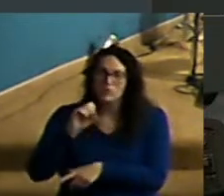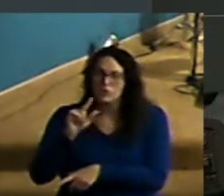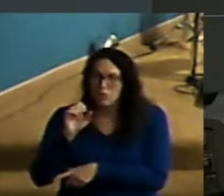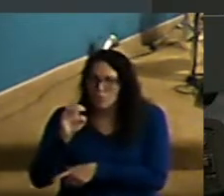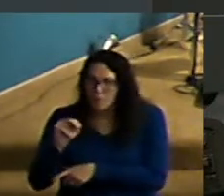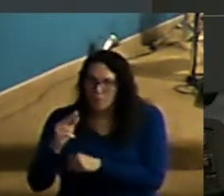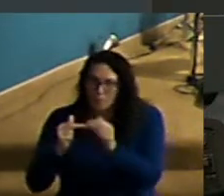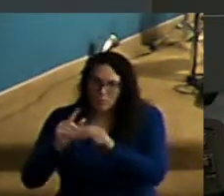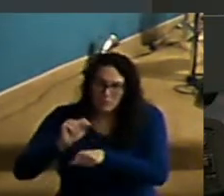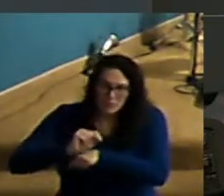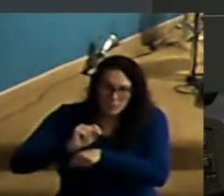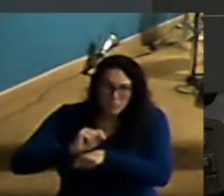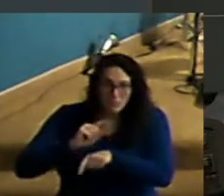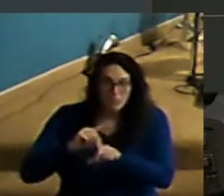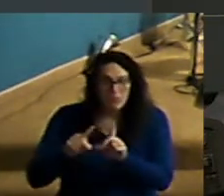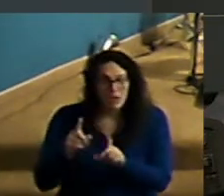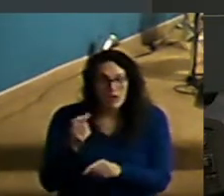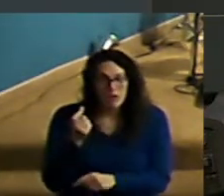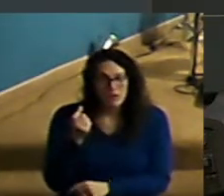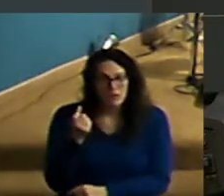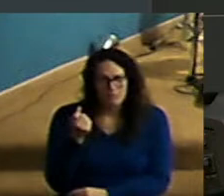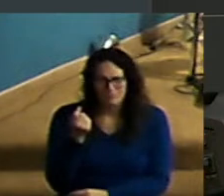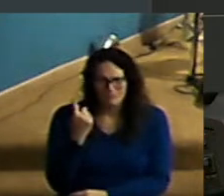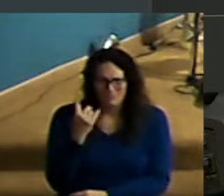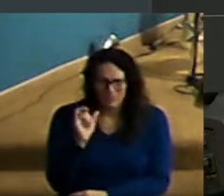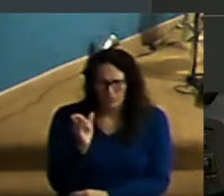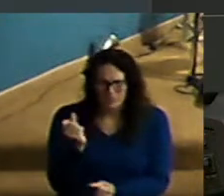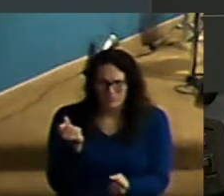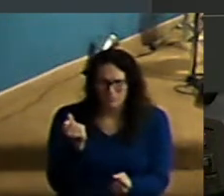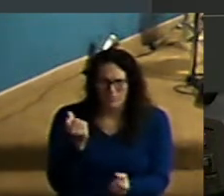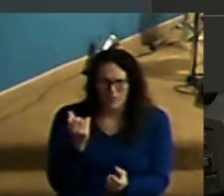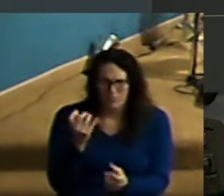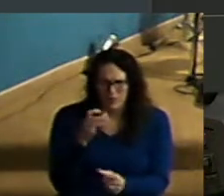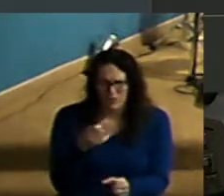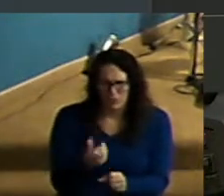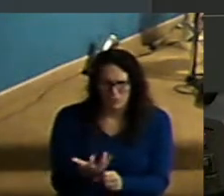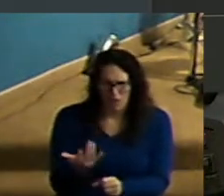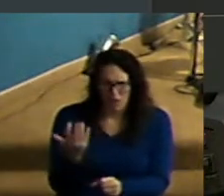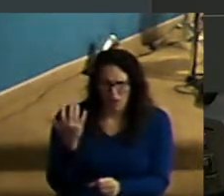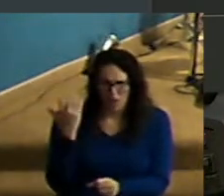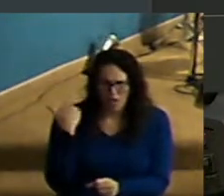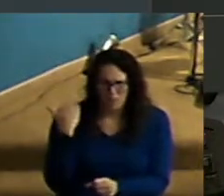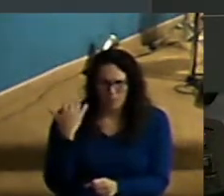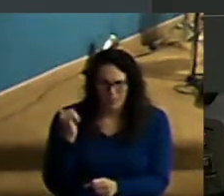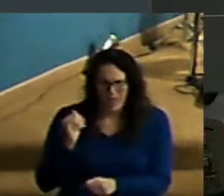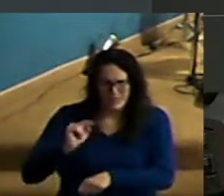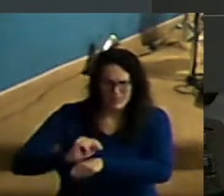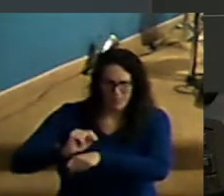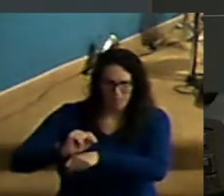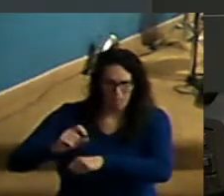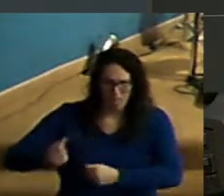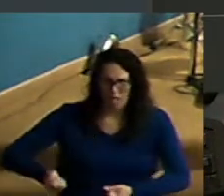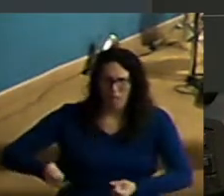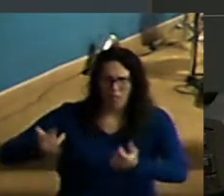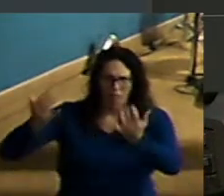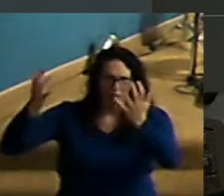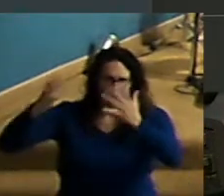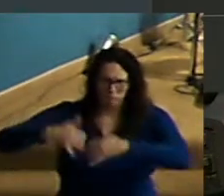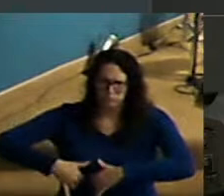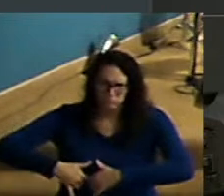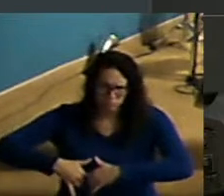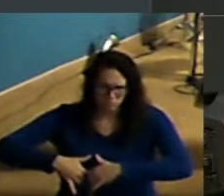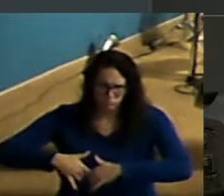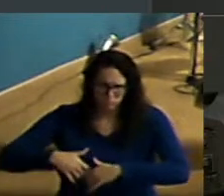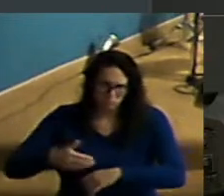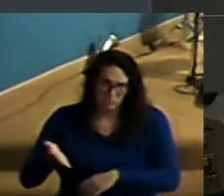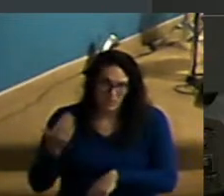temple. But it's been generations since that temple was glorious. It's burned down rubble last